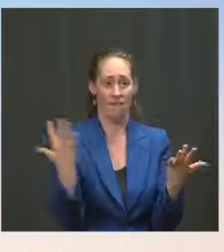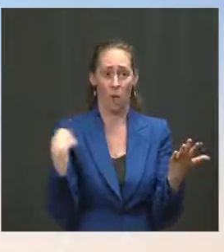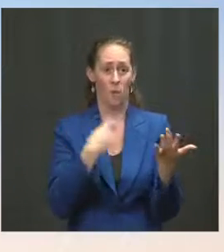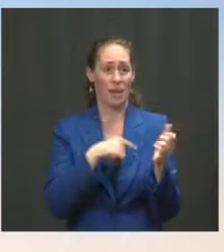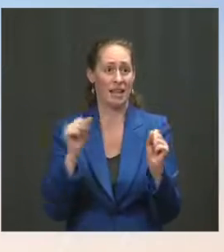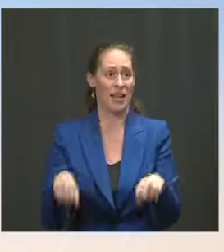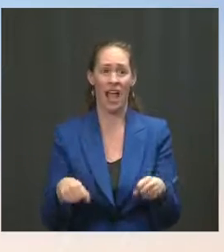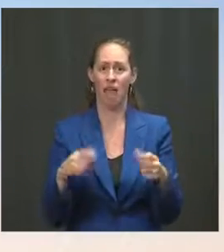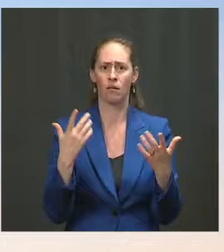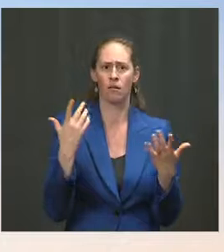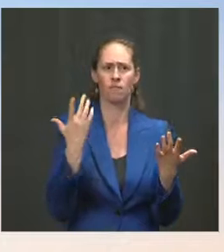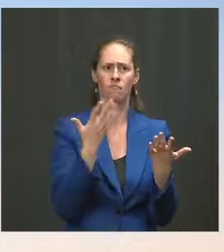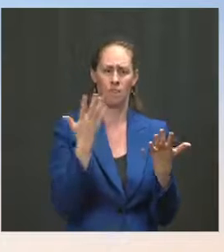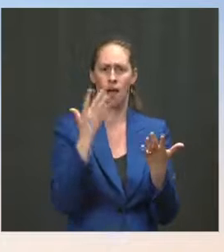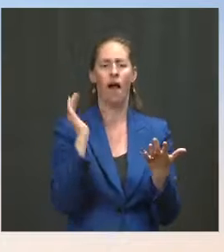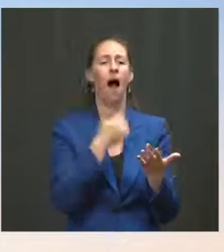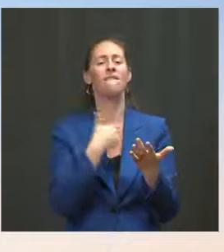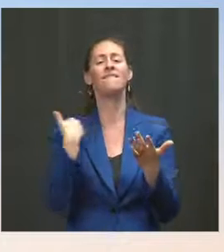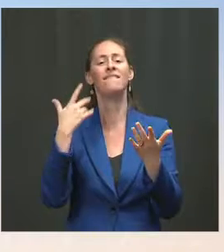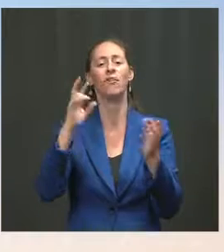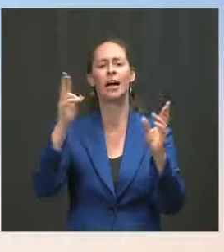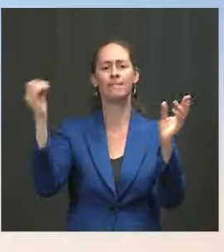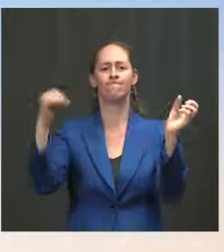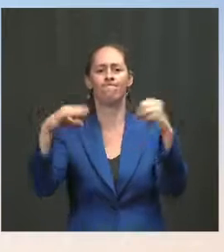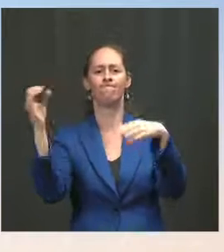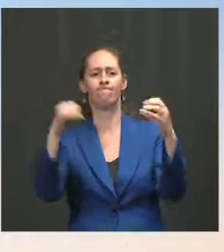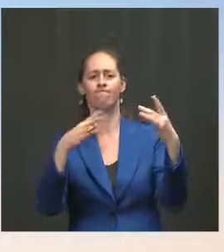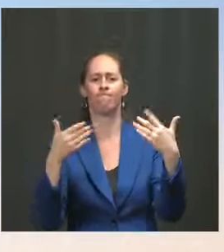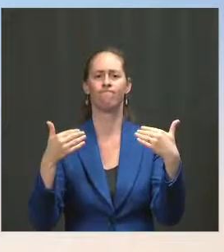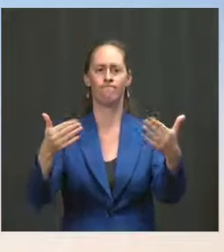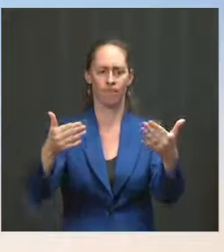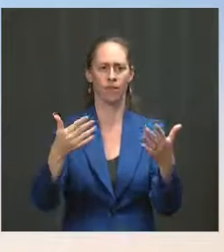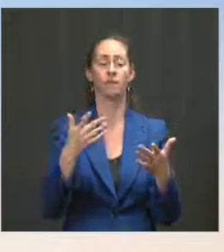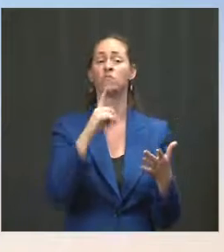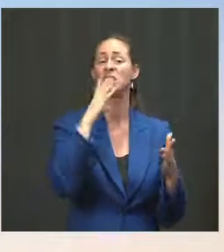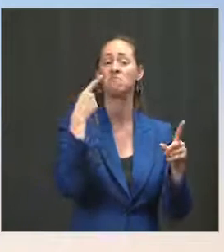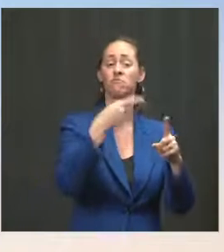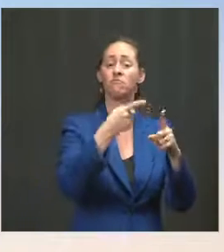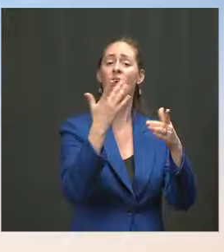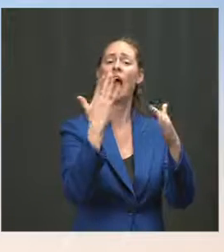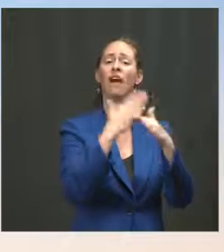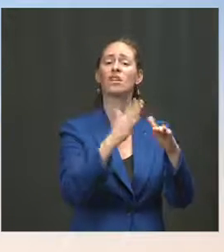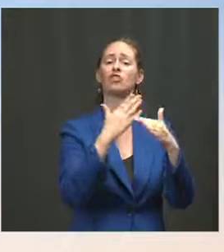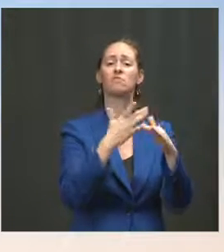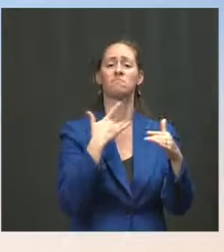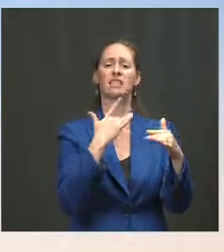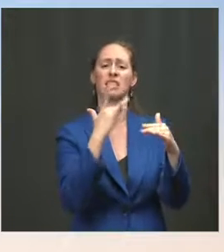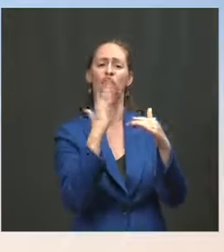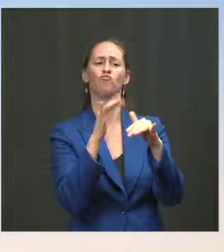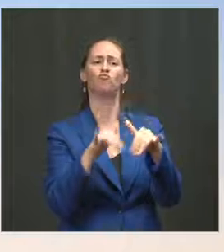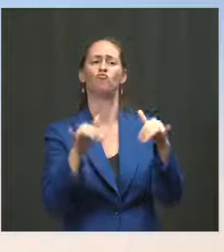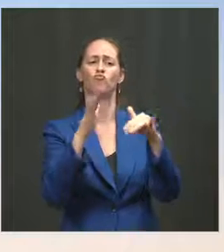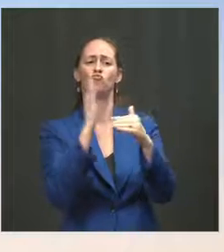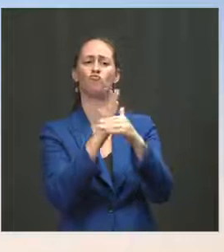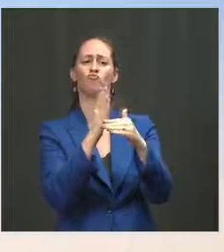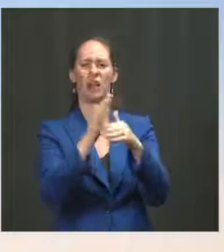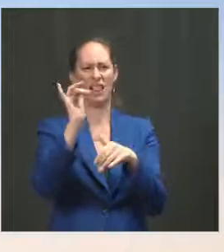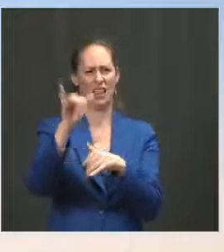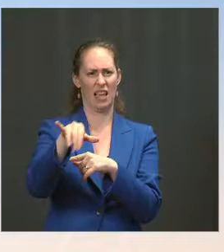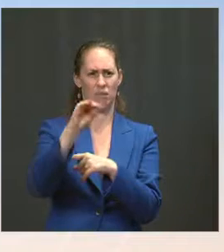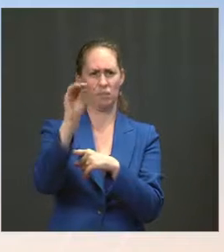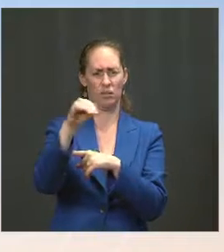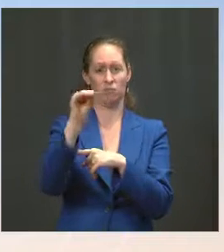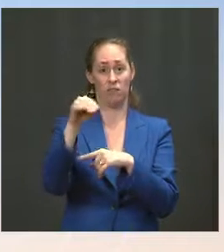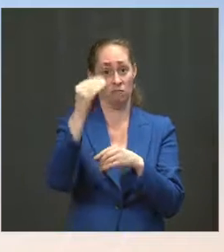we look at averages, the rate of inflation has actually come down, and we continue to be at a projection where it is going to come